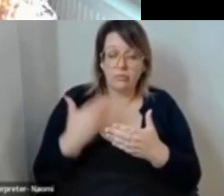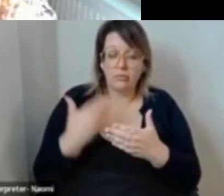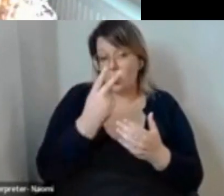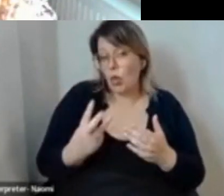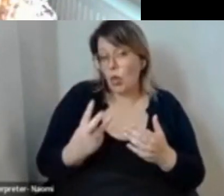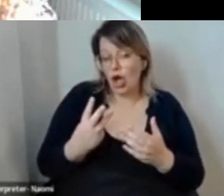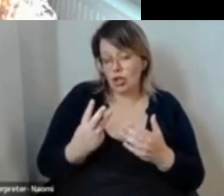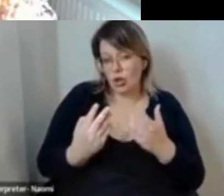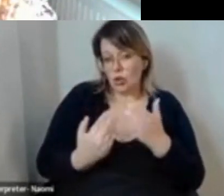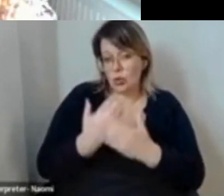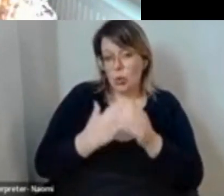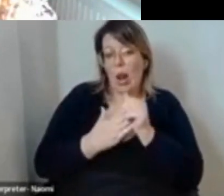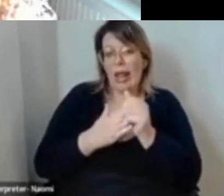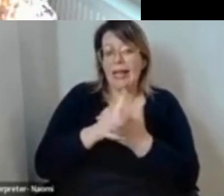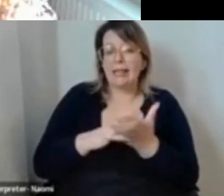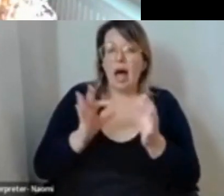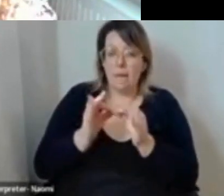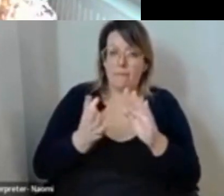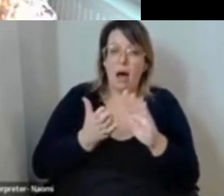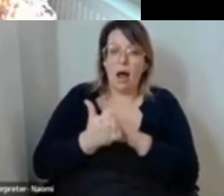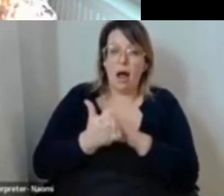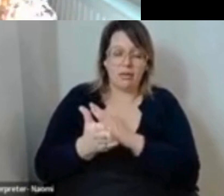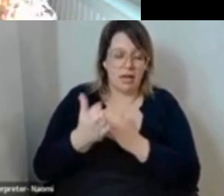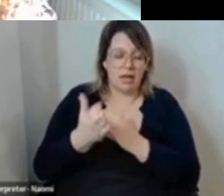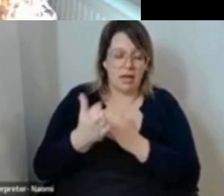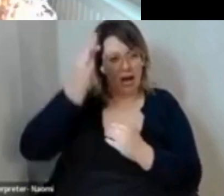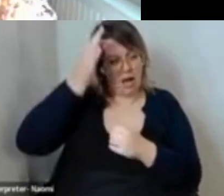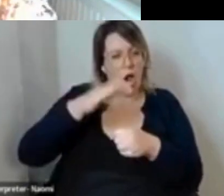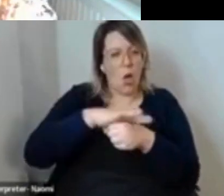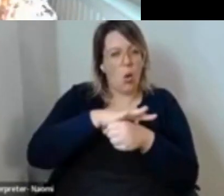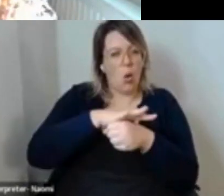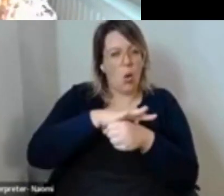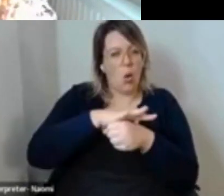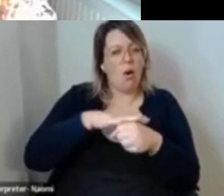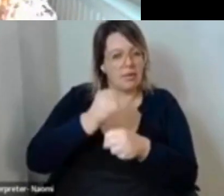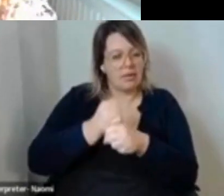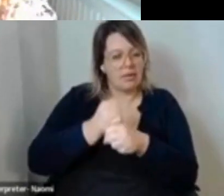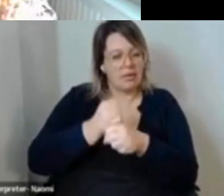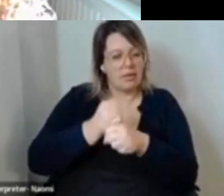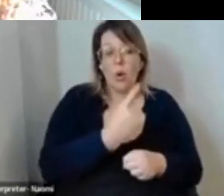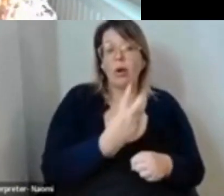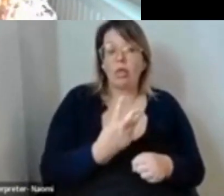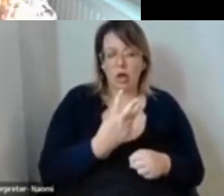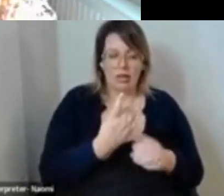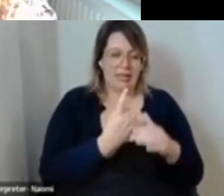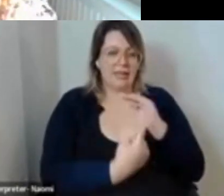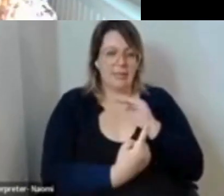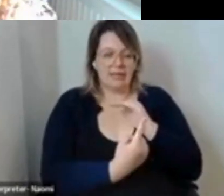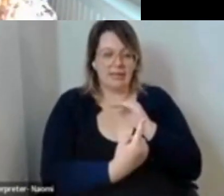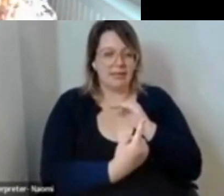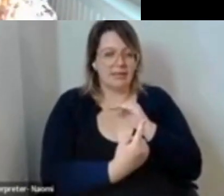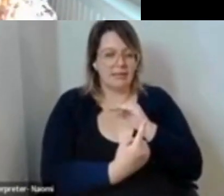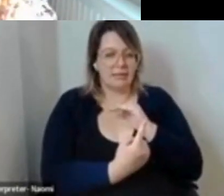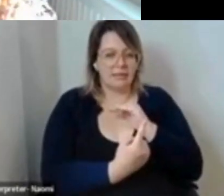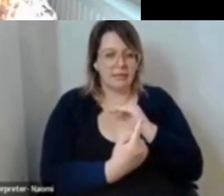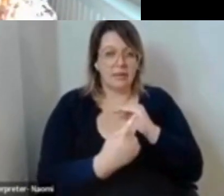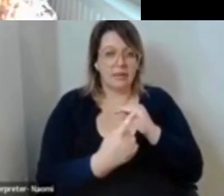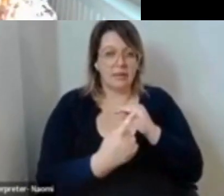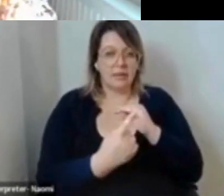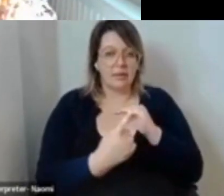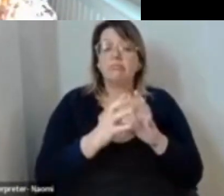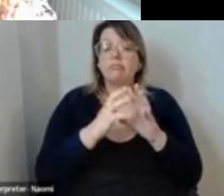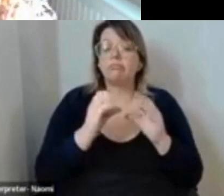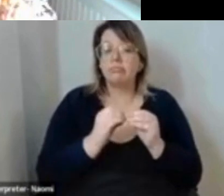based within local government, and the remaining third are independent organisations. 15 hubs will